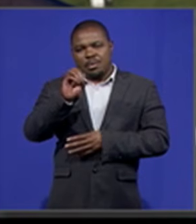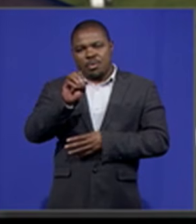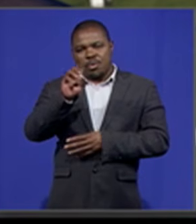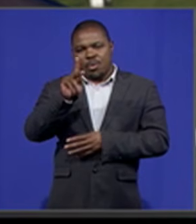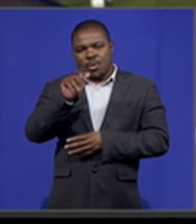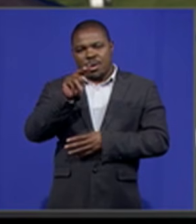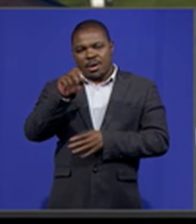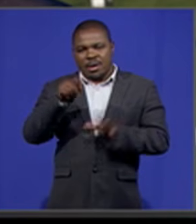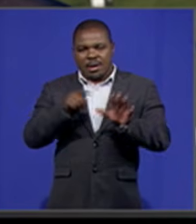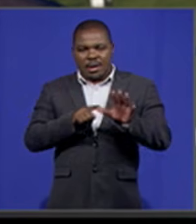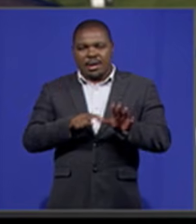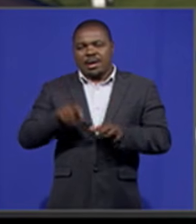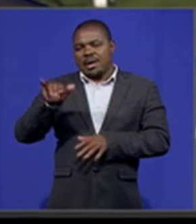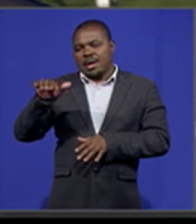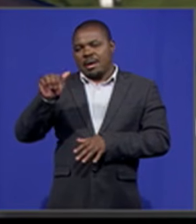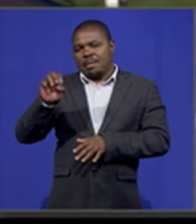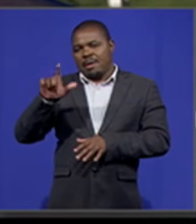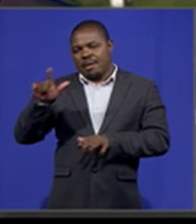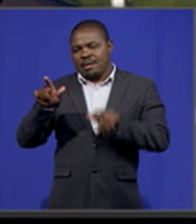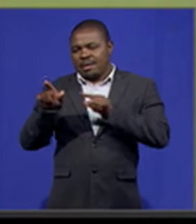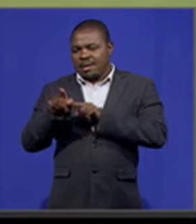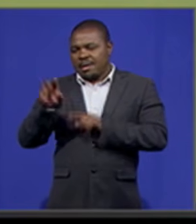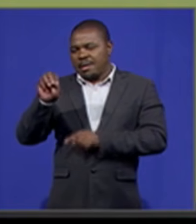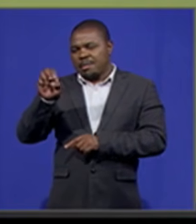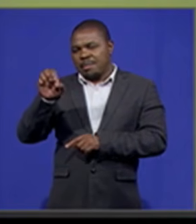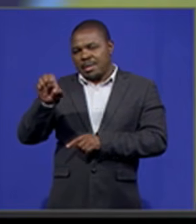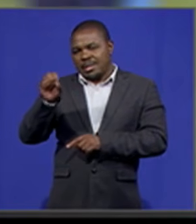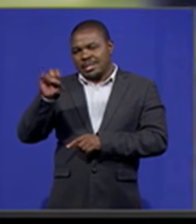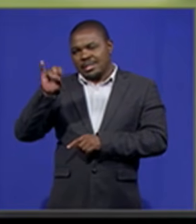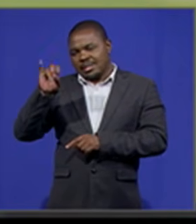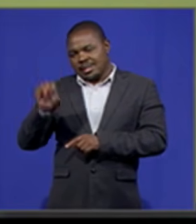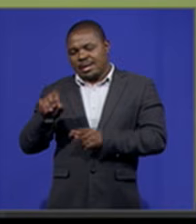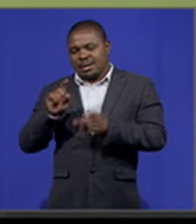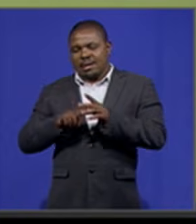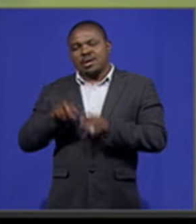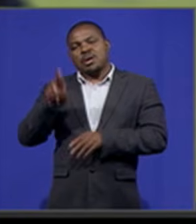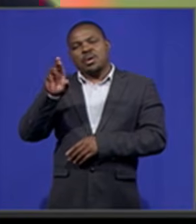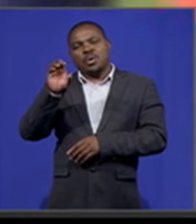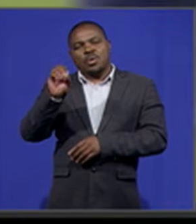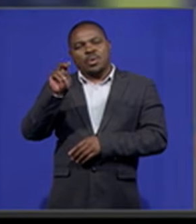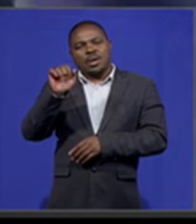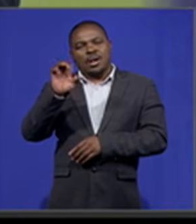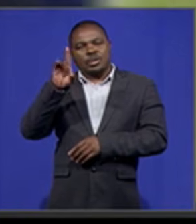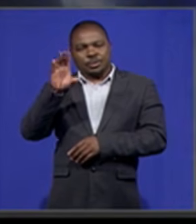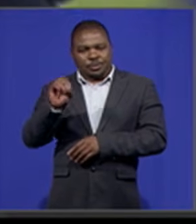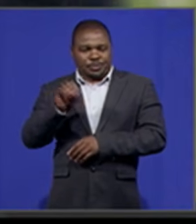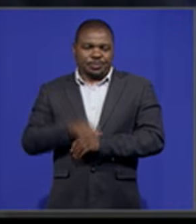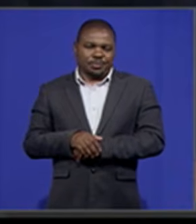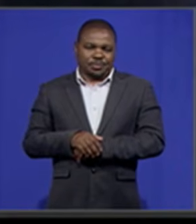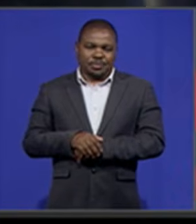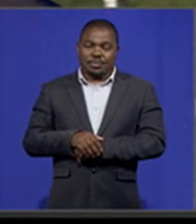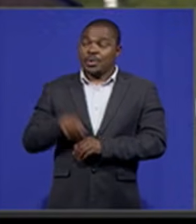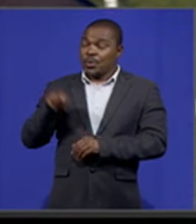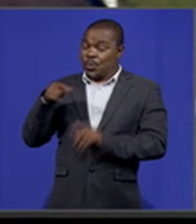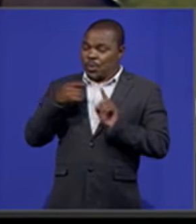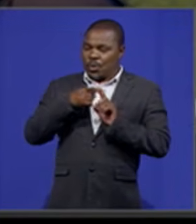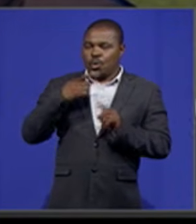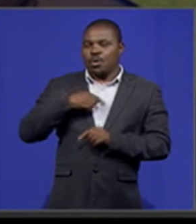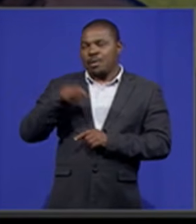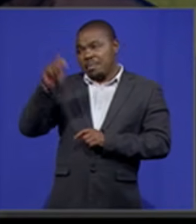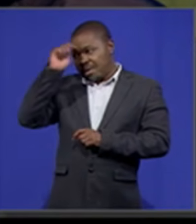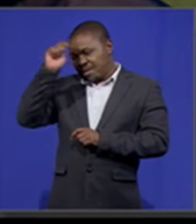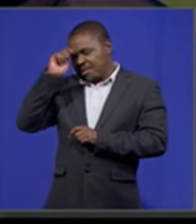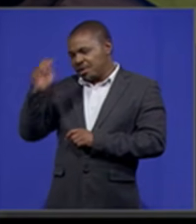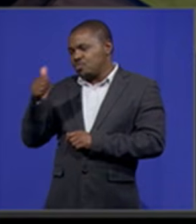Yamal, Messi and Ronaldo. O lakaletsa Bafana mahlohonolo. I really want them to